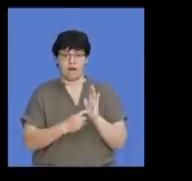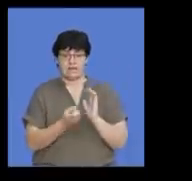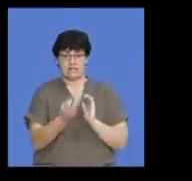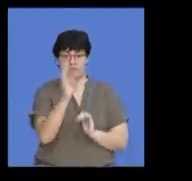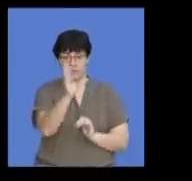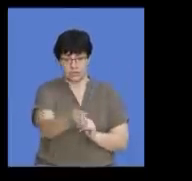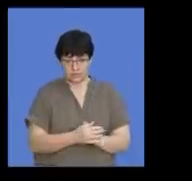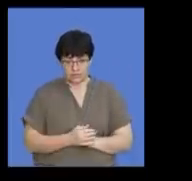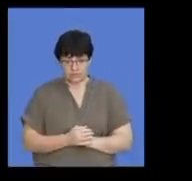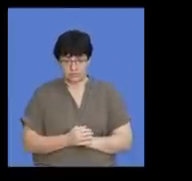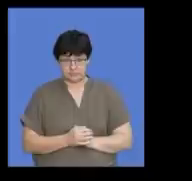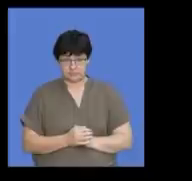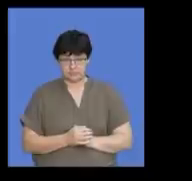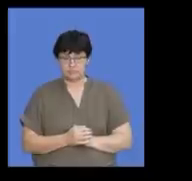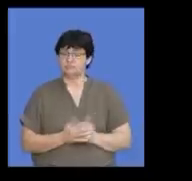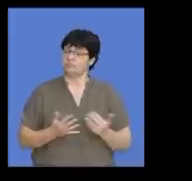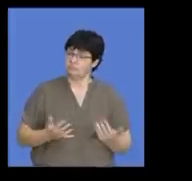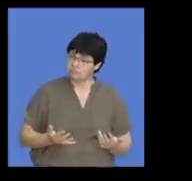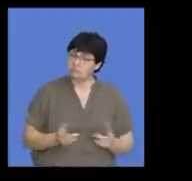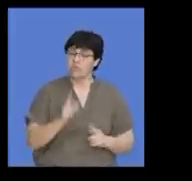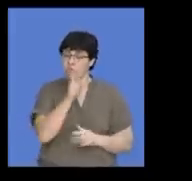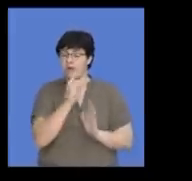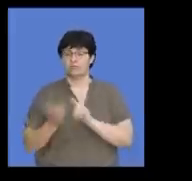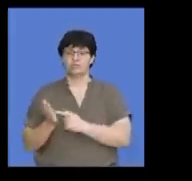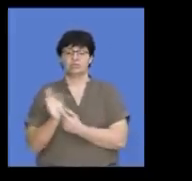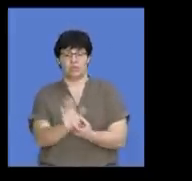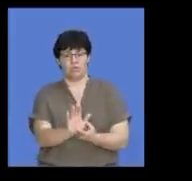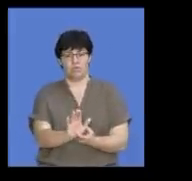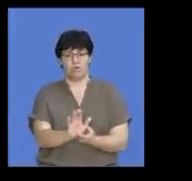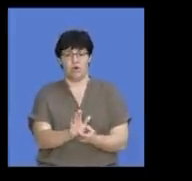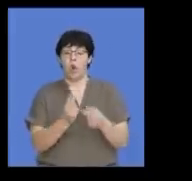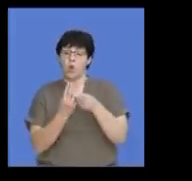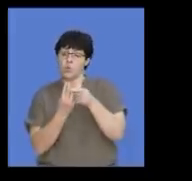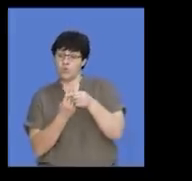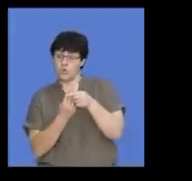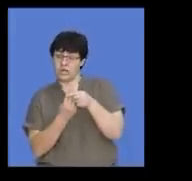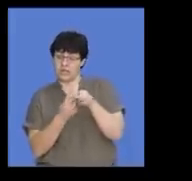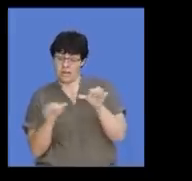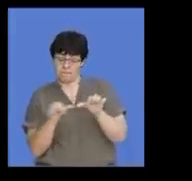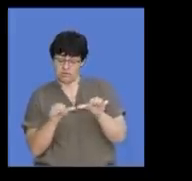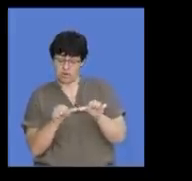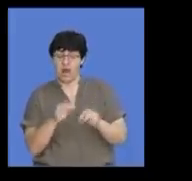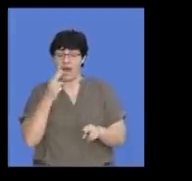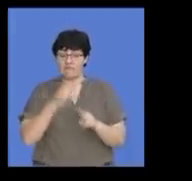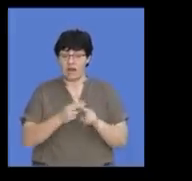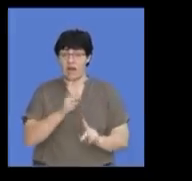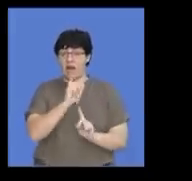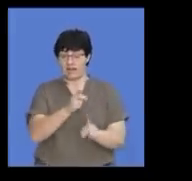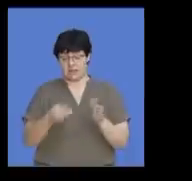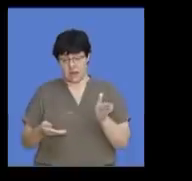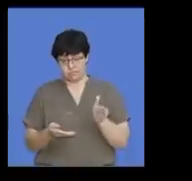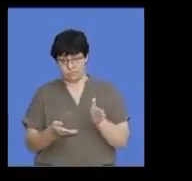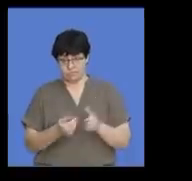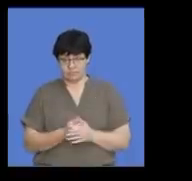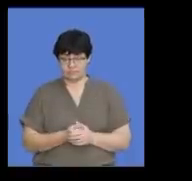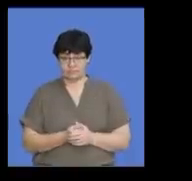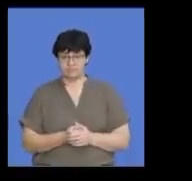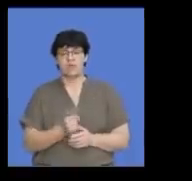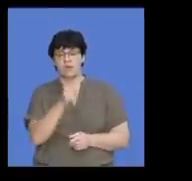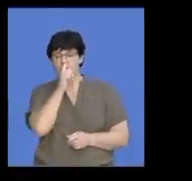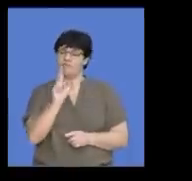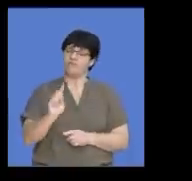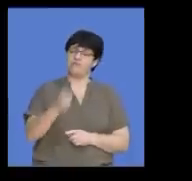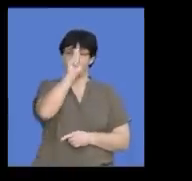And most importantly, you must indicate your unit of measurement in your final answer. Let's look at the very